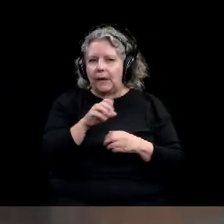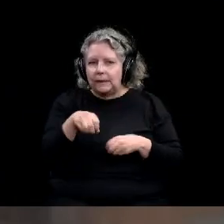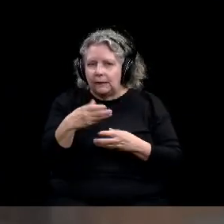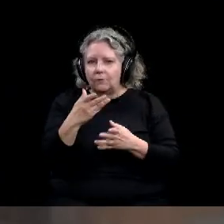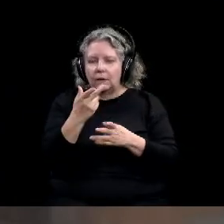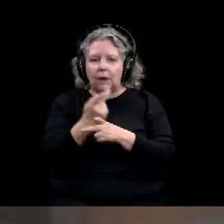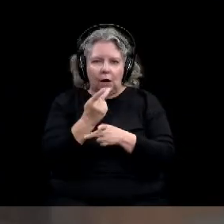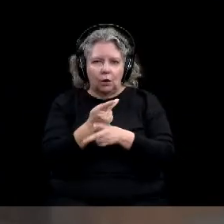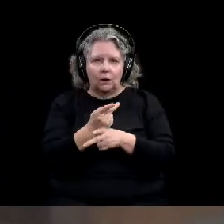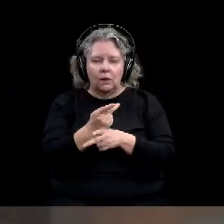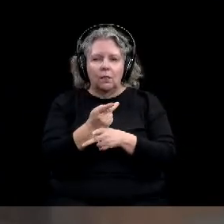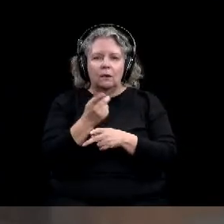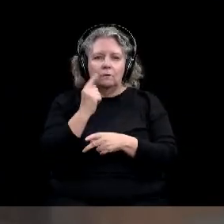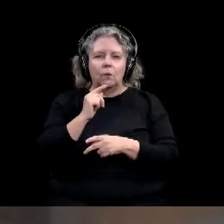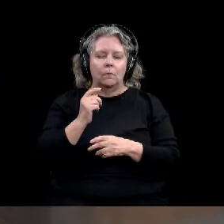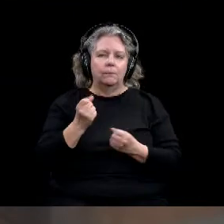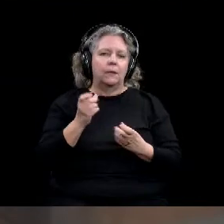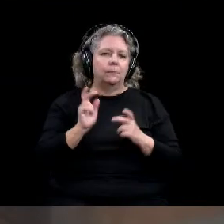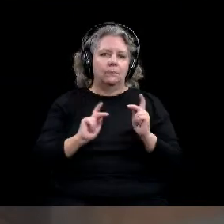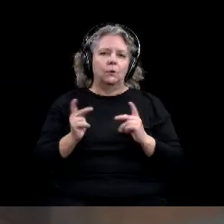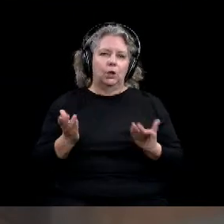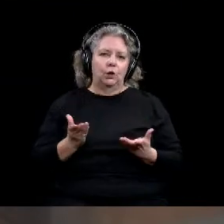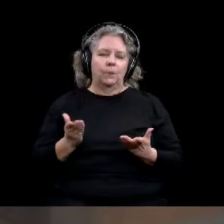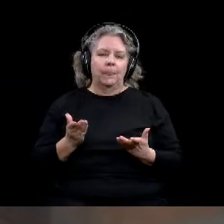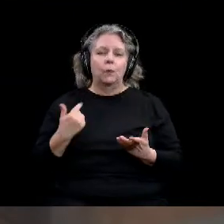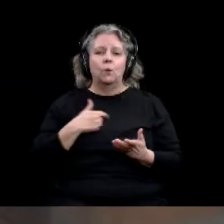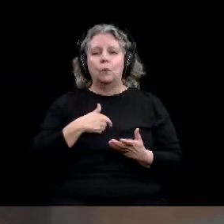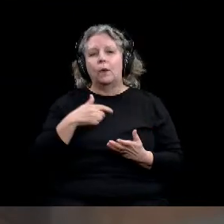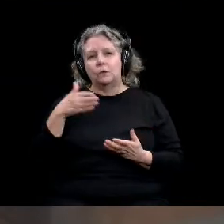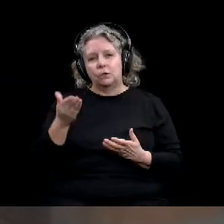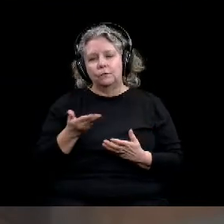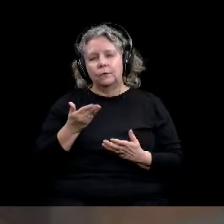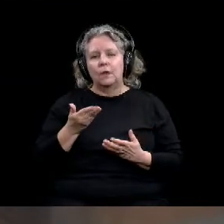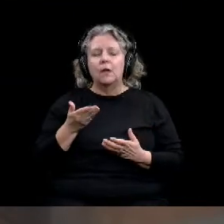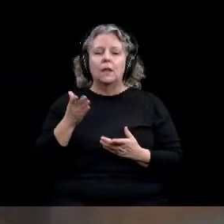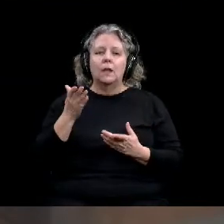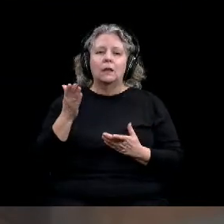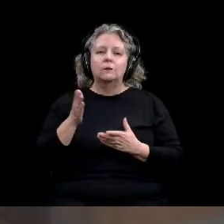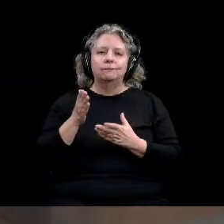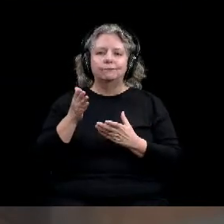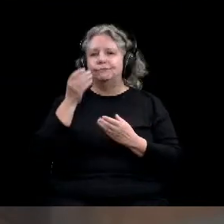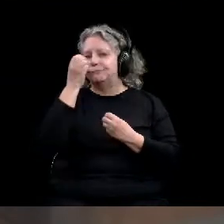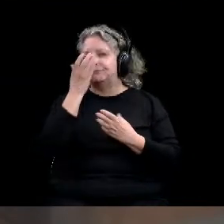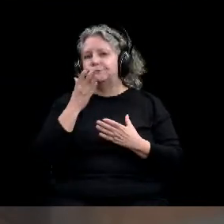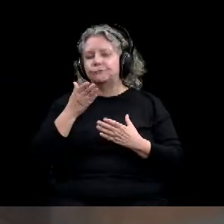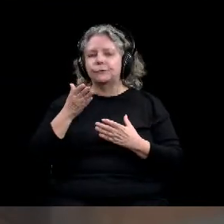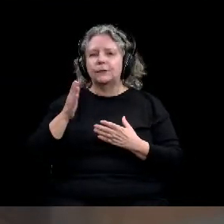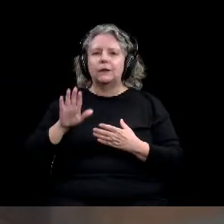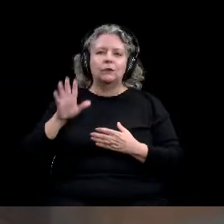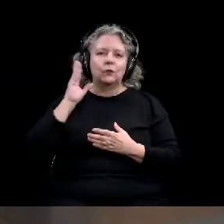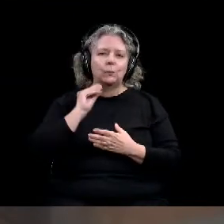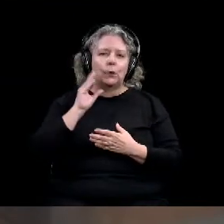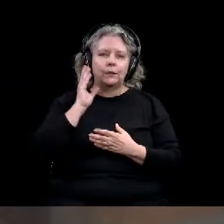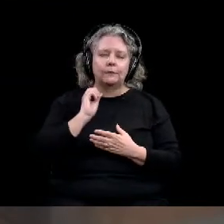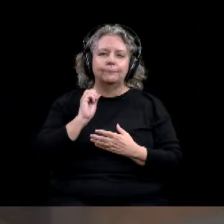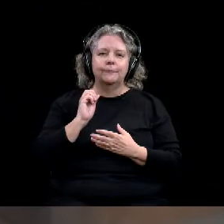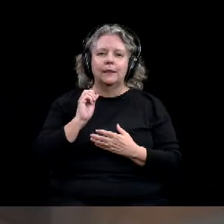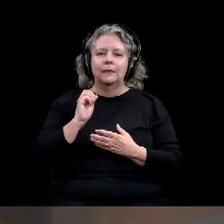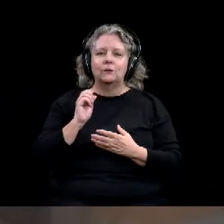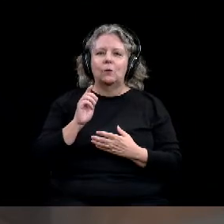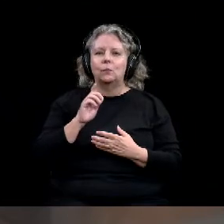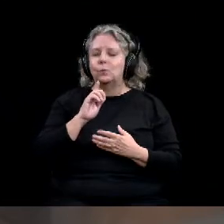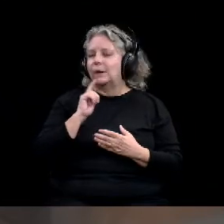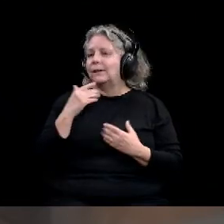to share some of his experiences with us. And so with that, Dr. Patillo, we're so thankful that you're here and look forward to